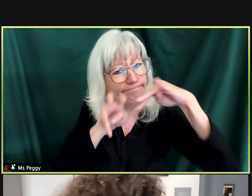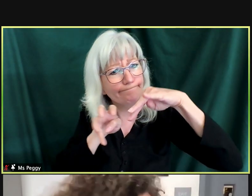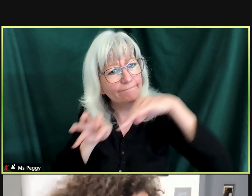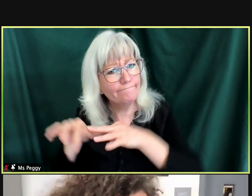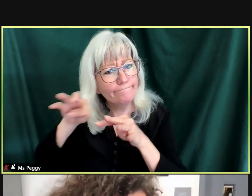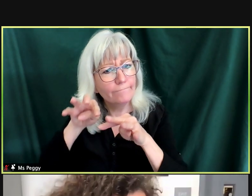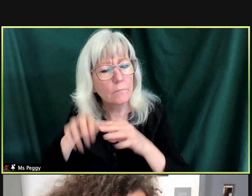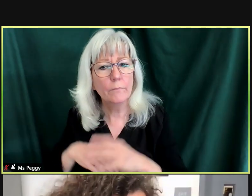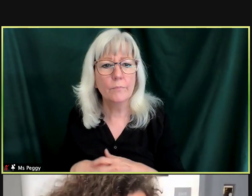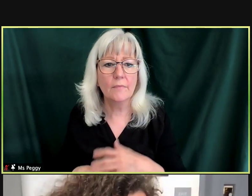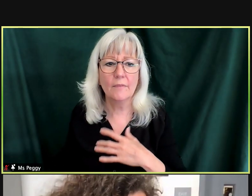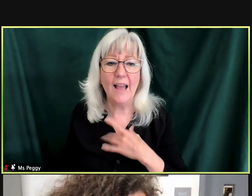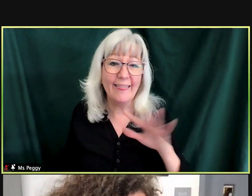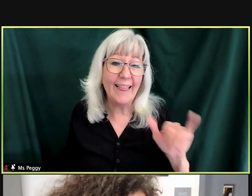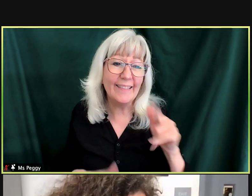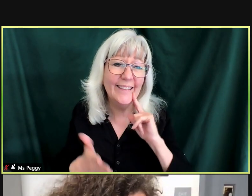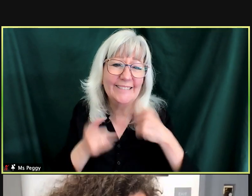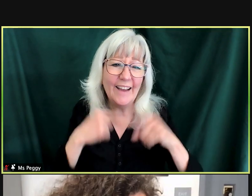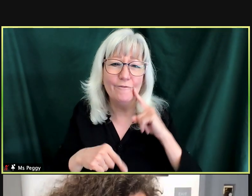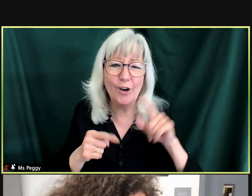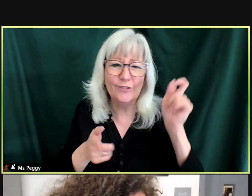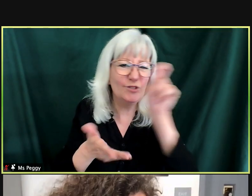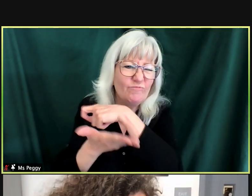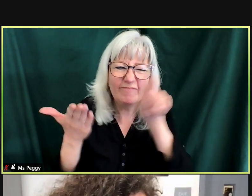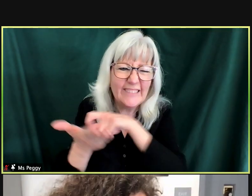I like that sign for a scribble, Miss Peggy.